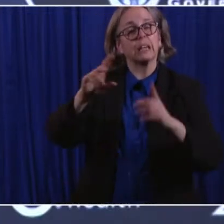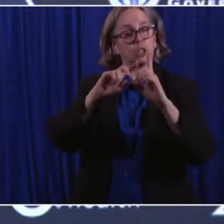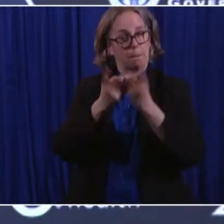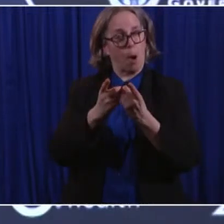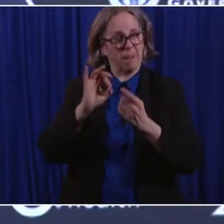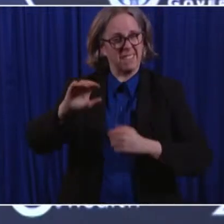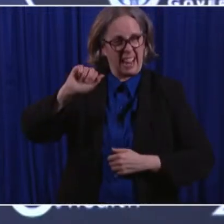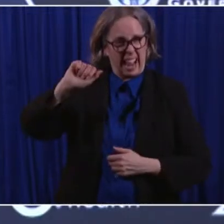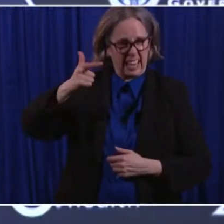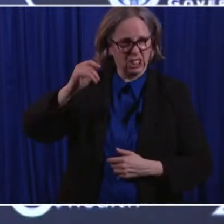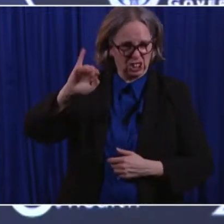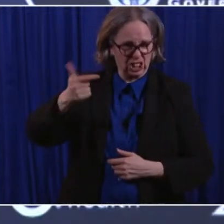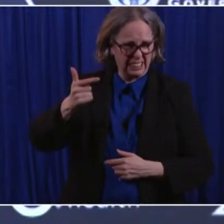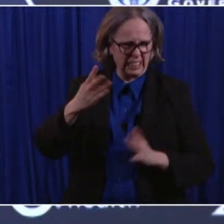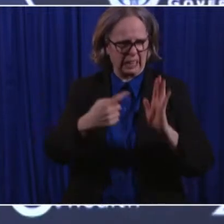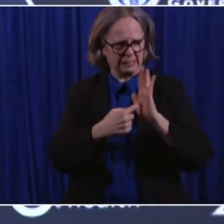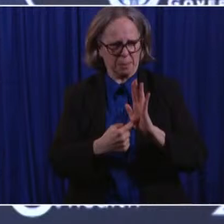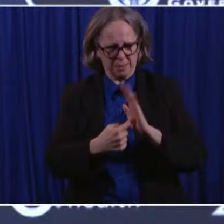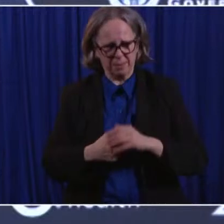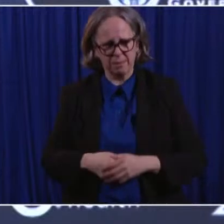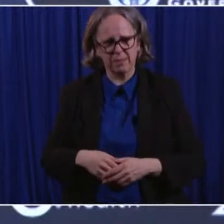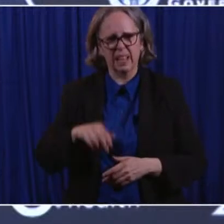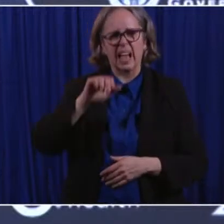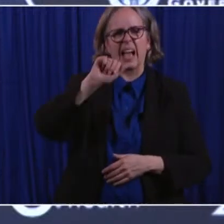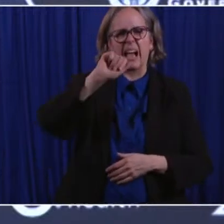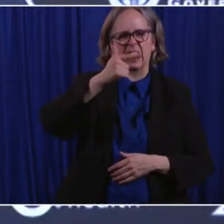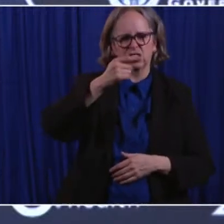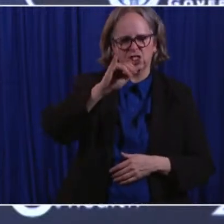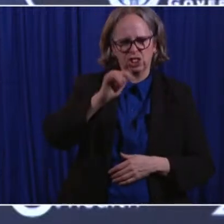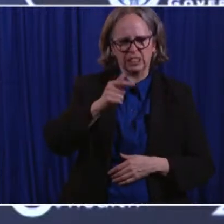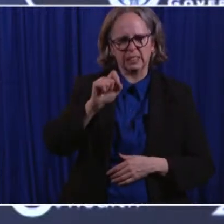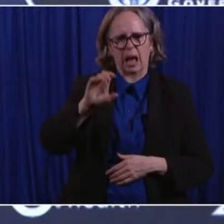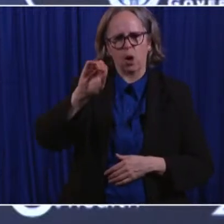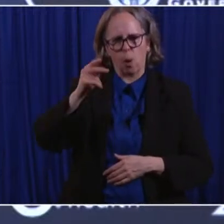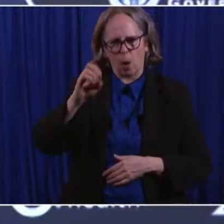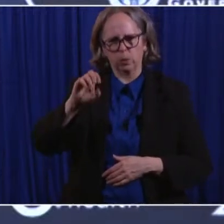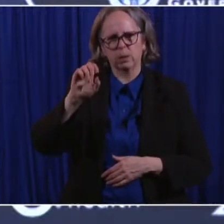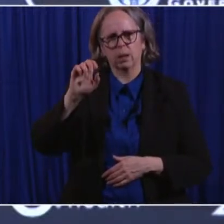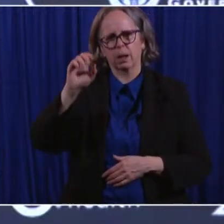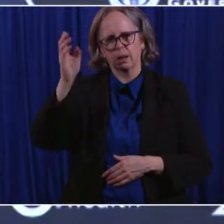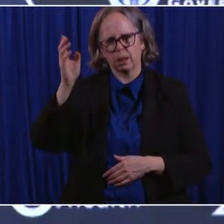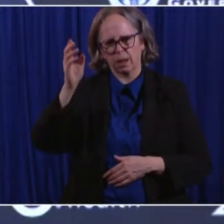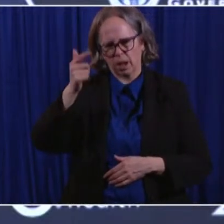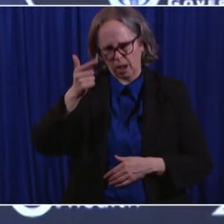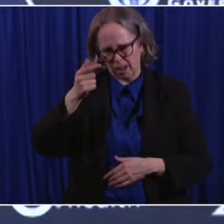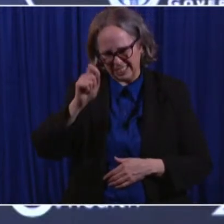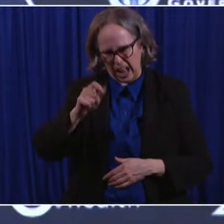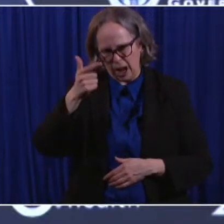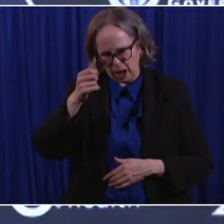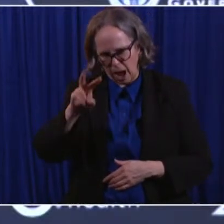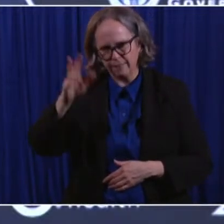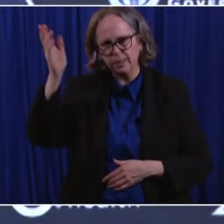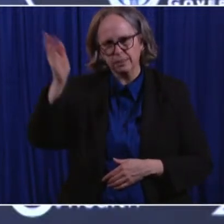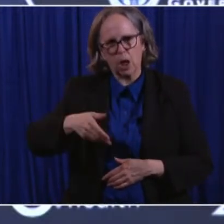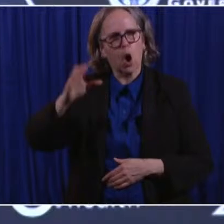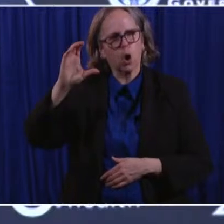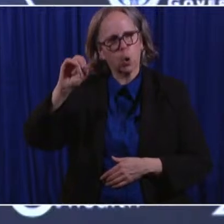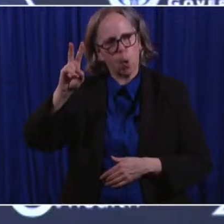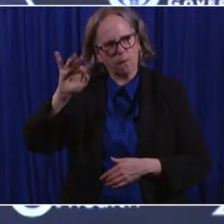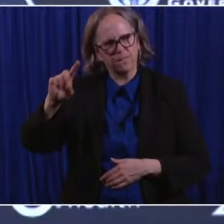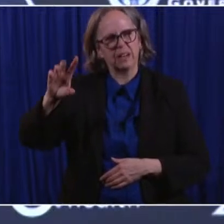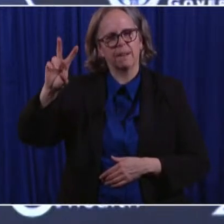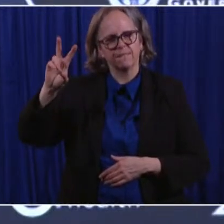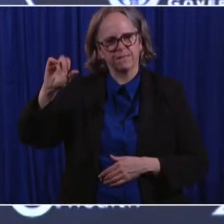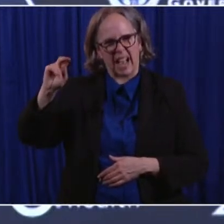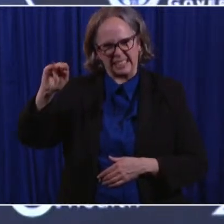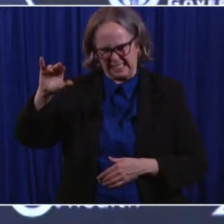aging.ohio.gov/COVID vaccine. Even if your facility decided to partner with a local health department, that's fine, or pharmacy